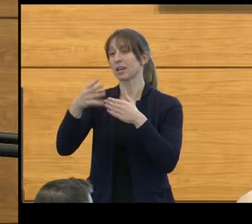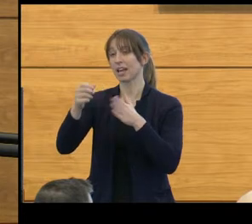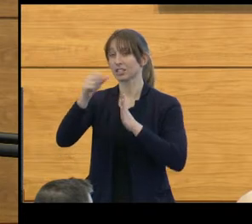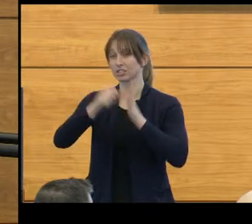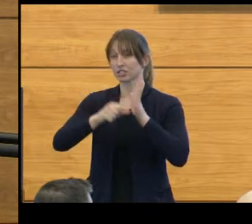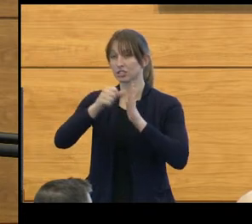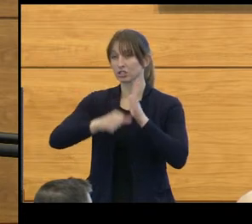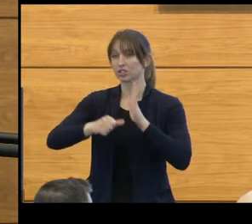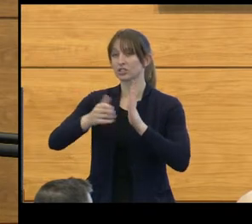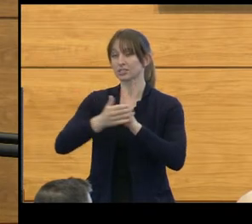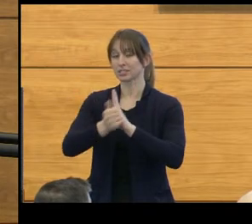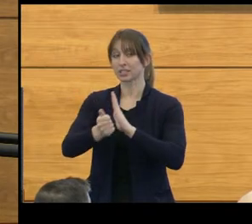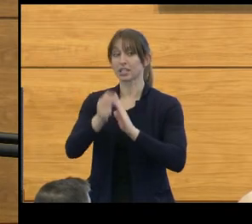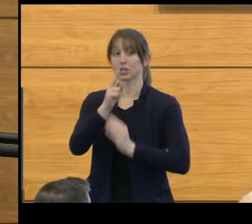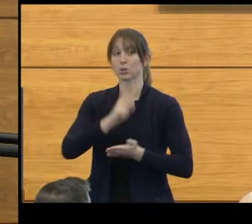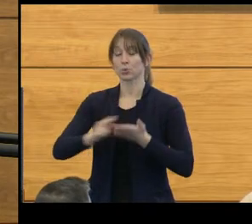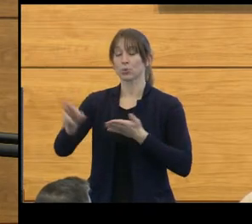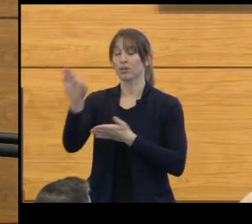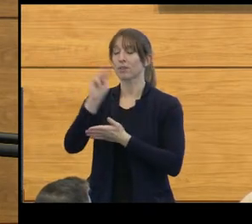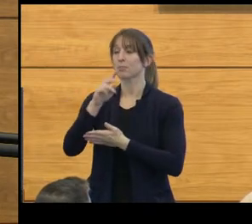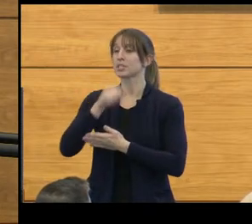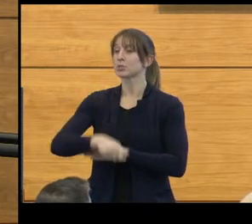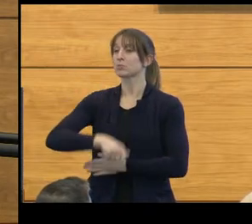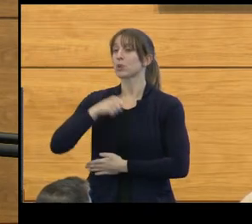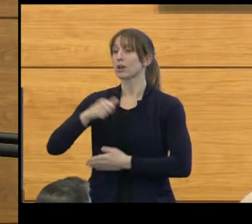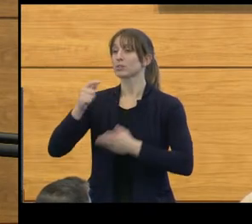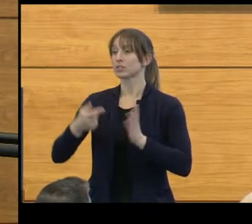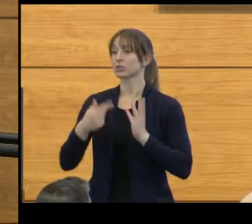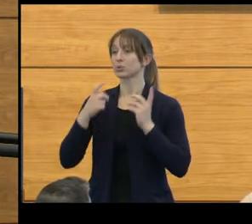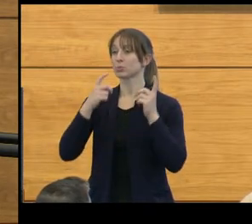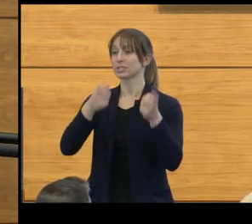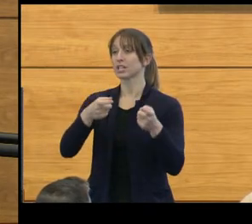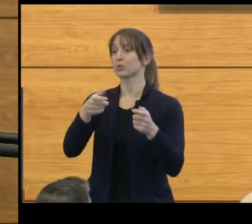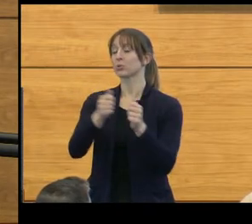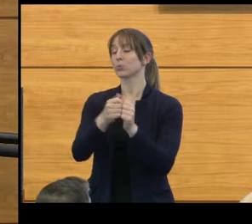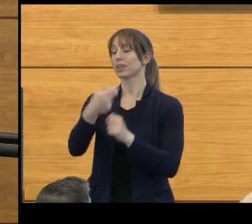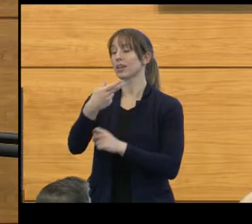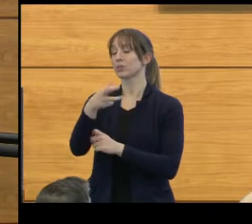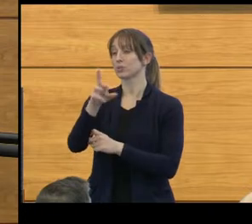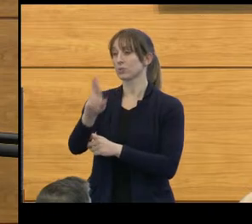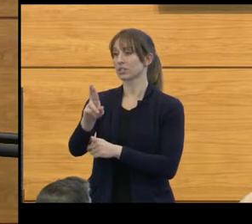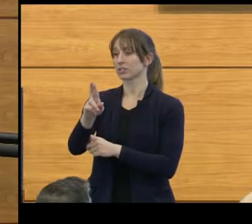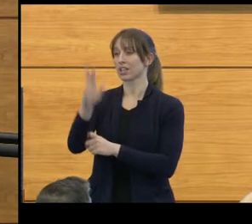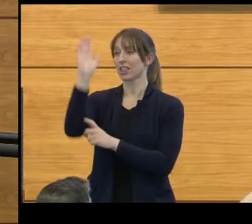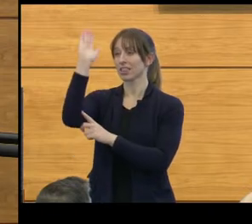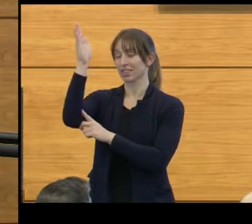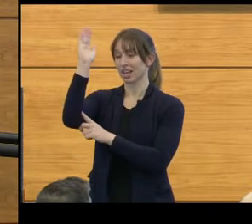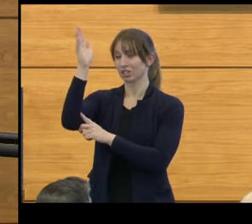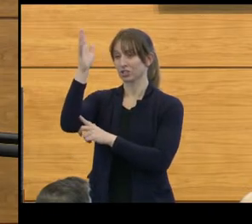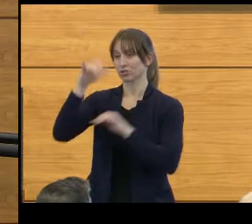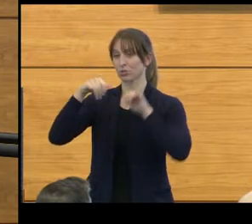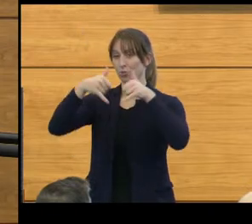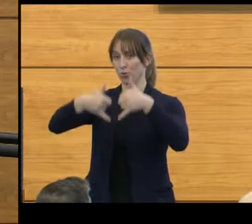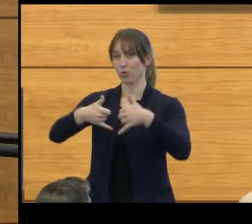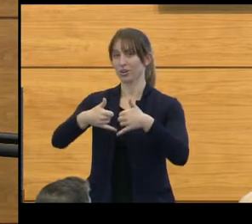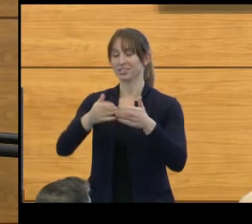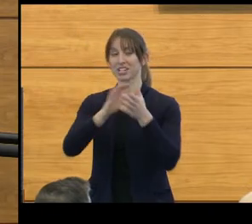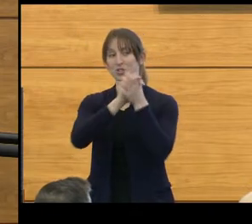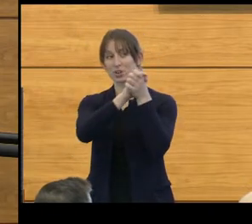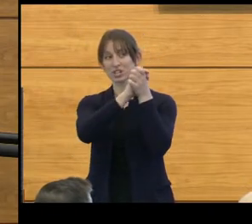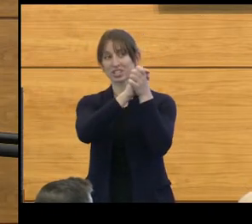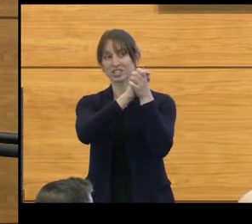the University of Michigan is proud to present you with the Henry Russel Lectureship Award.